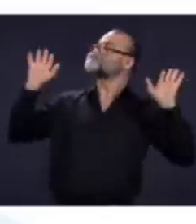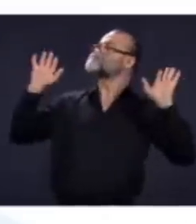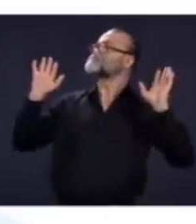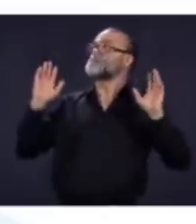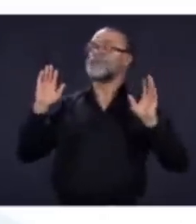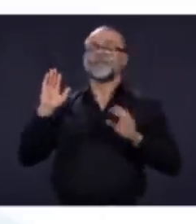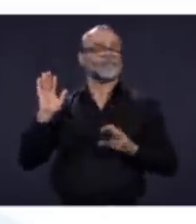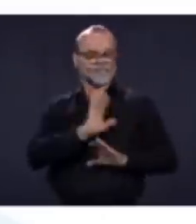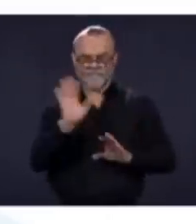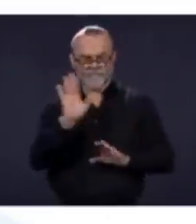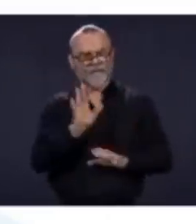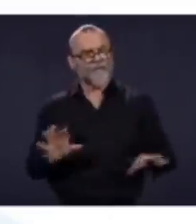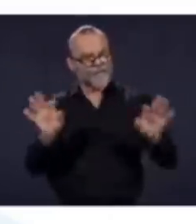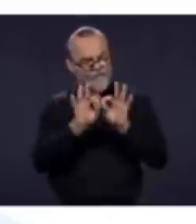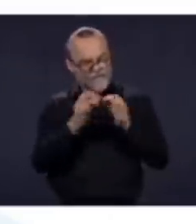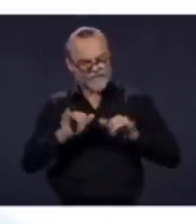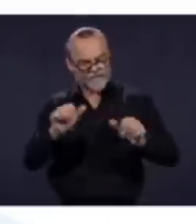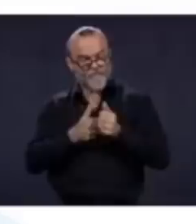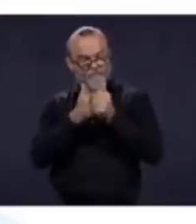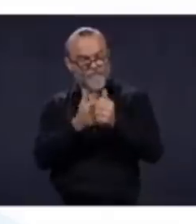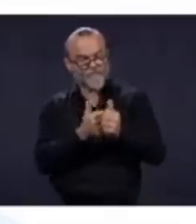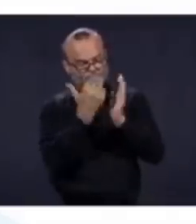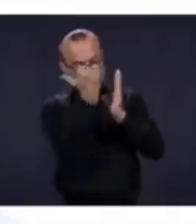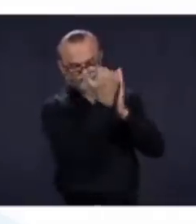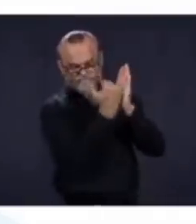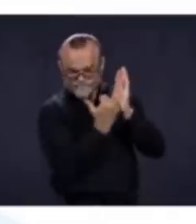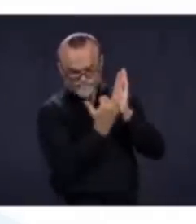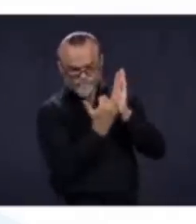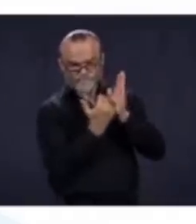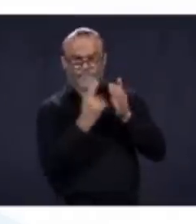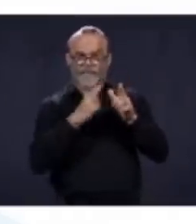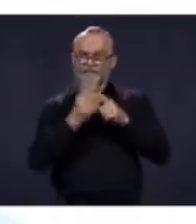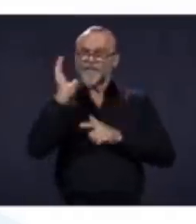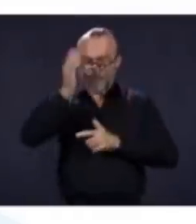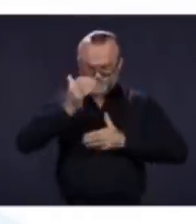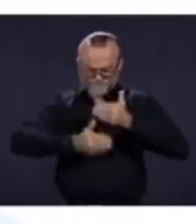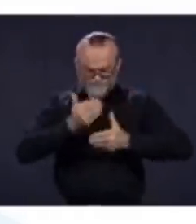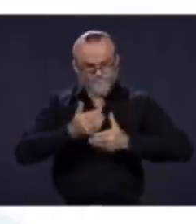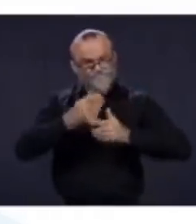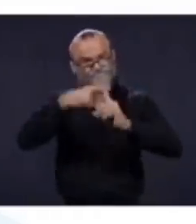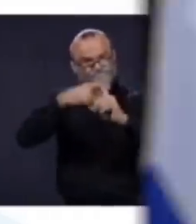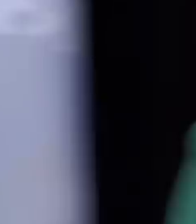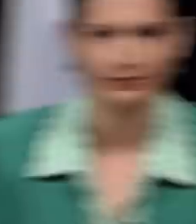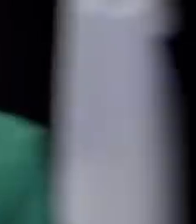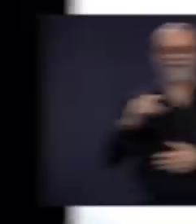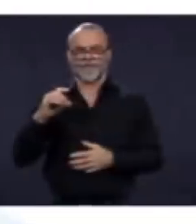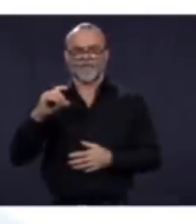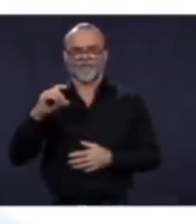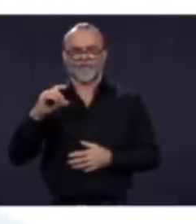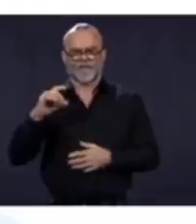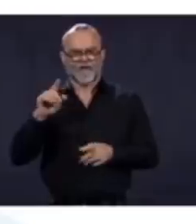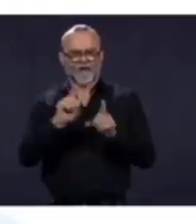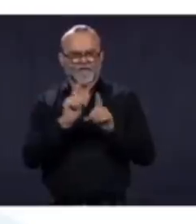we continue to follow the instructions, we will continue to move in the right direction altogether. Thank you. There